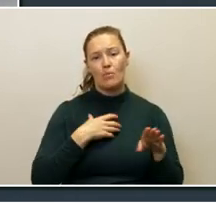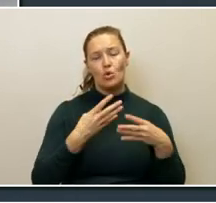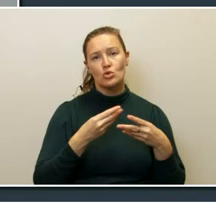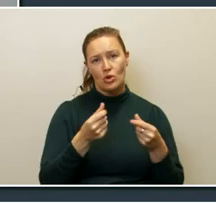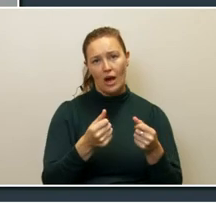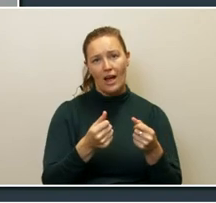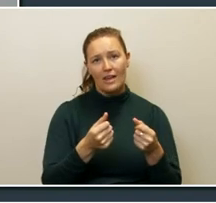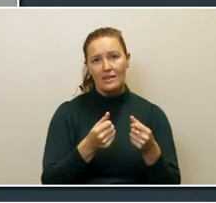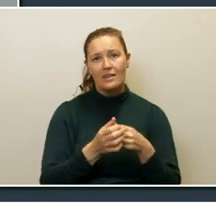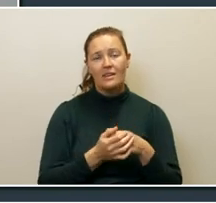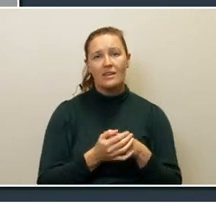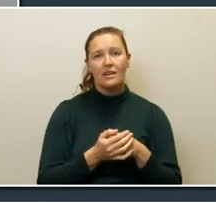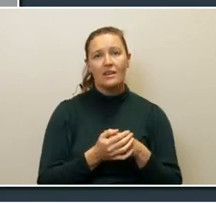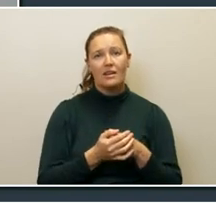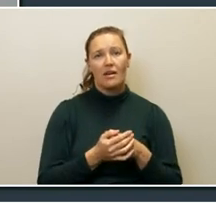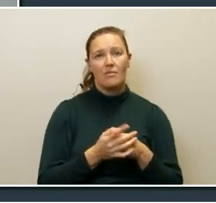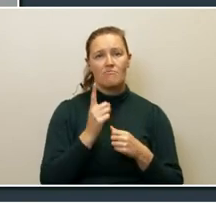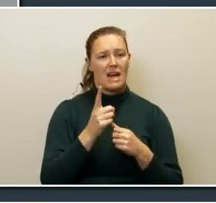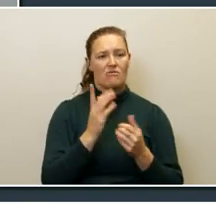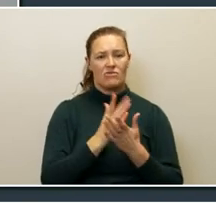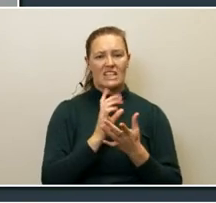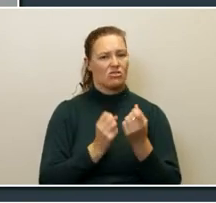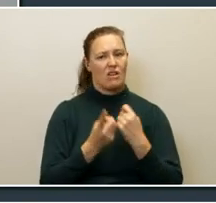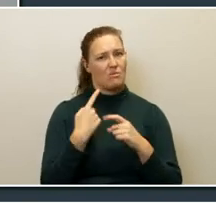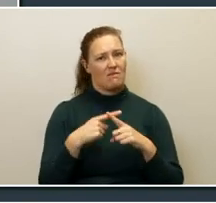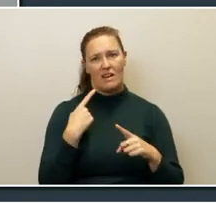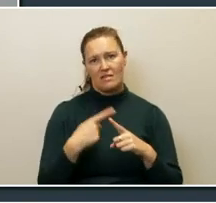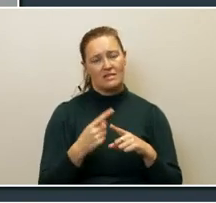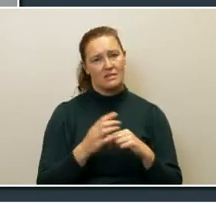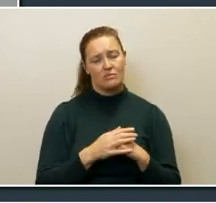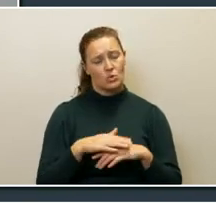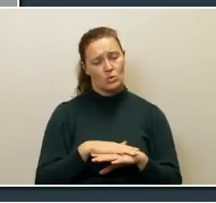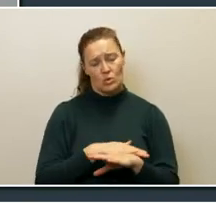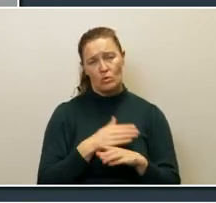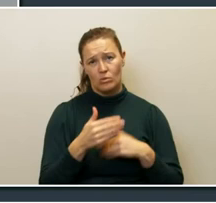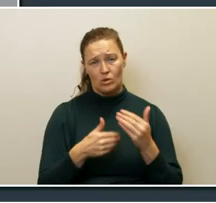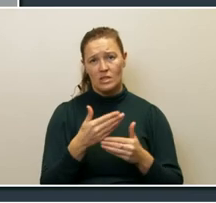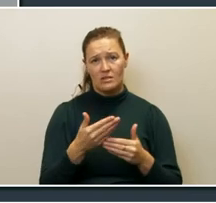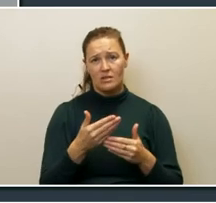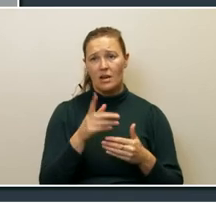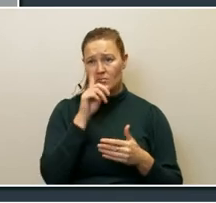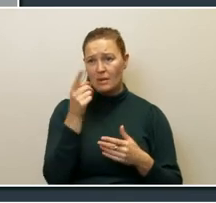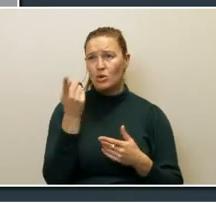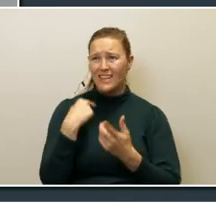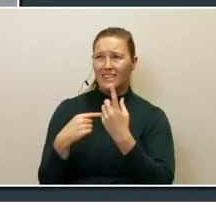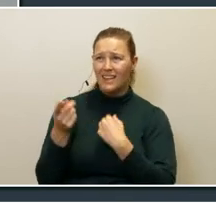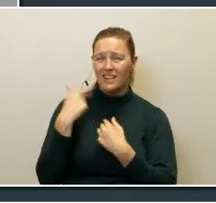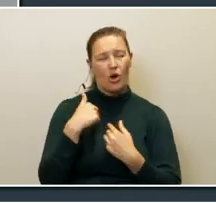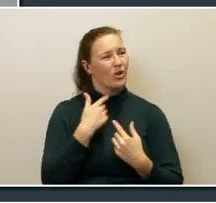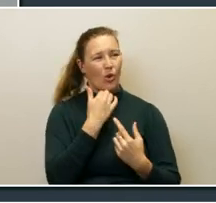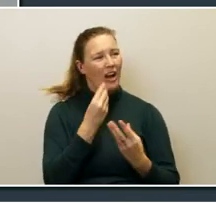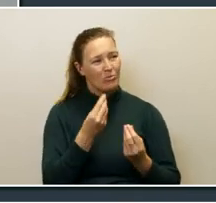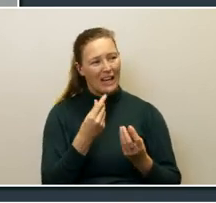drier homes, but it doesn't seem to be happening very fast. And we keep getting told, oh, you know, there's not enough